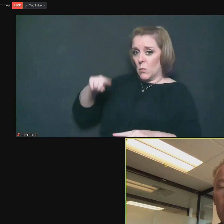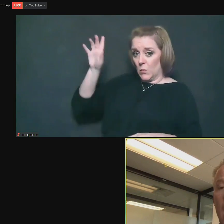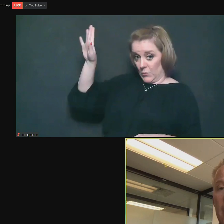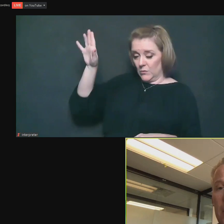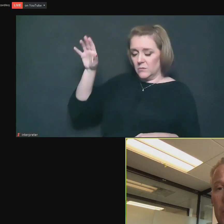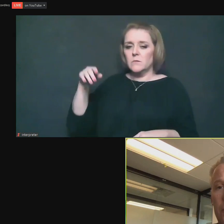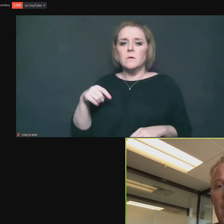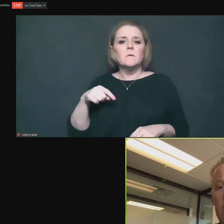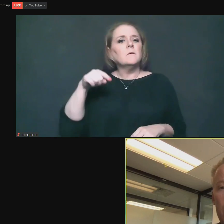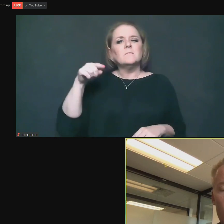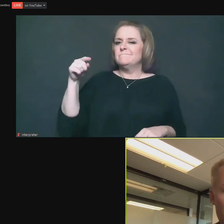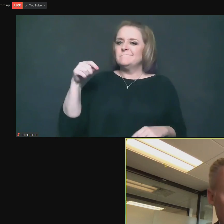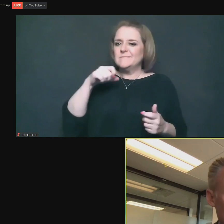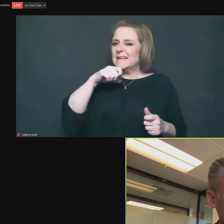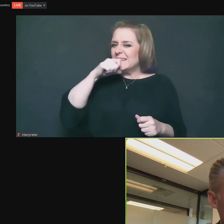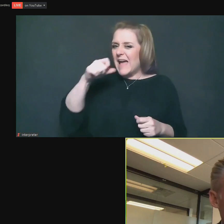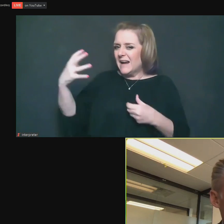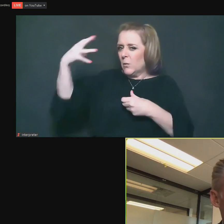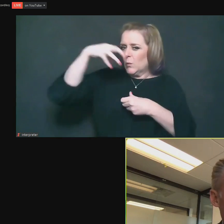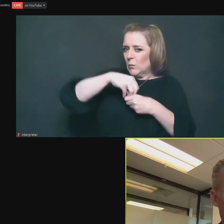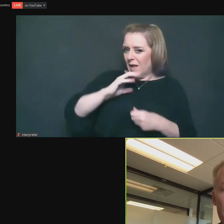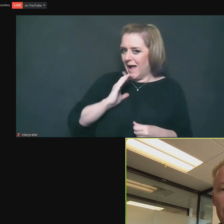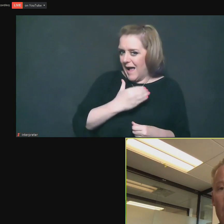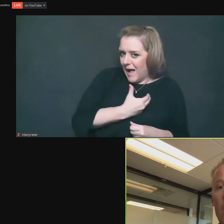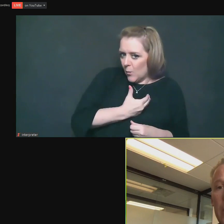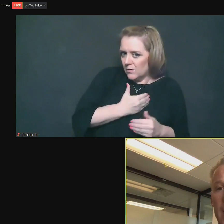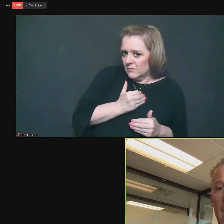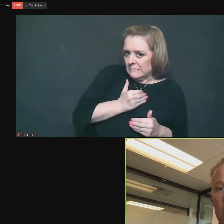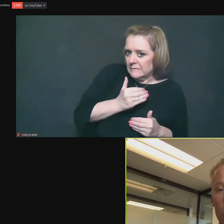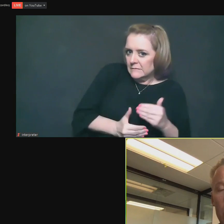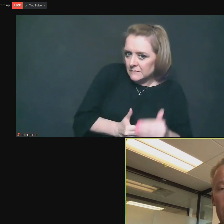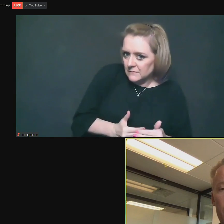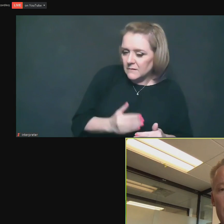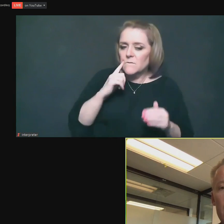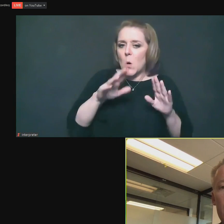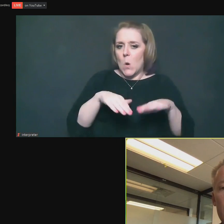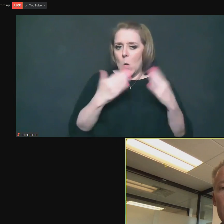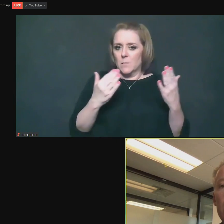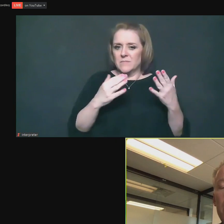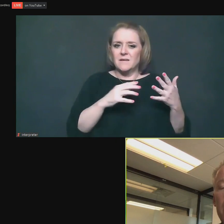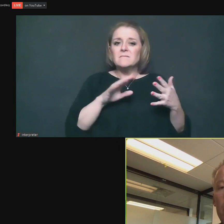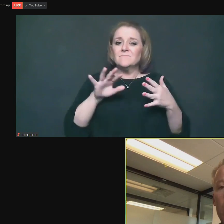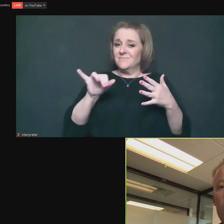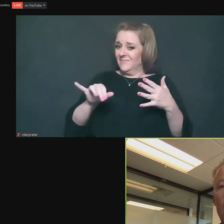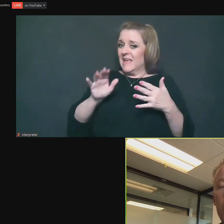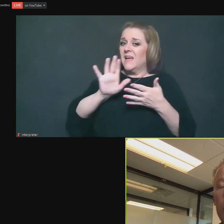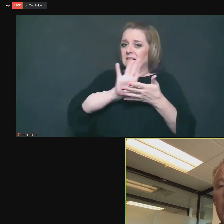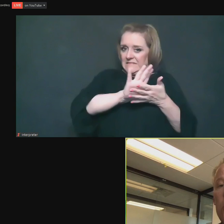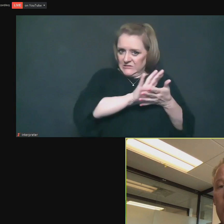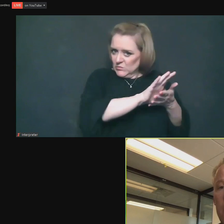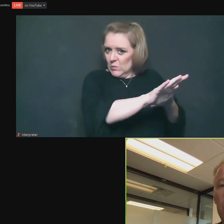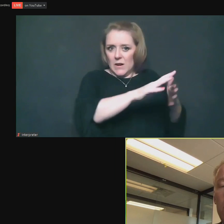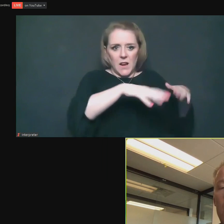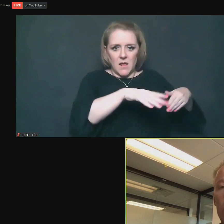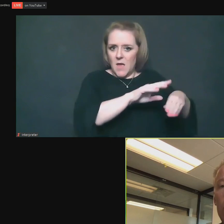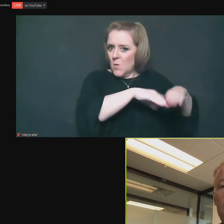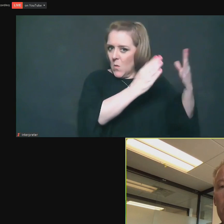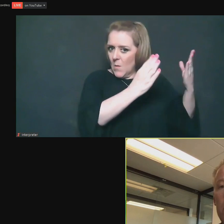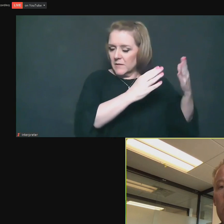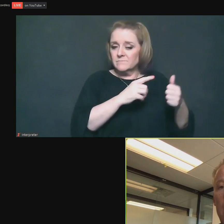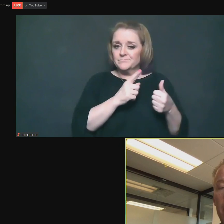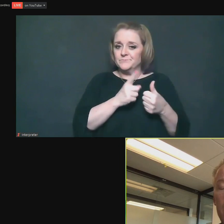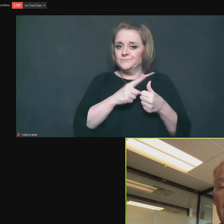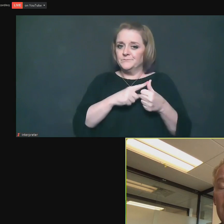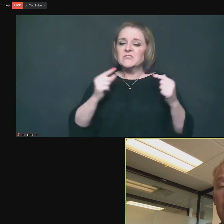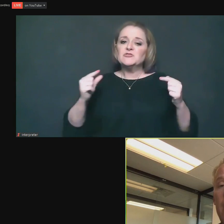is not in this phase of opening are the following categories of businesses. First off would be gyms.